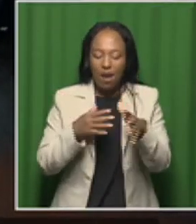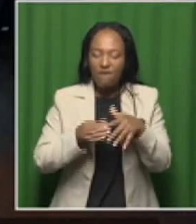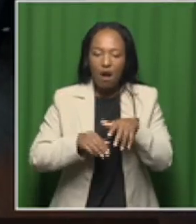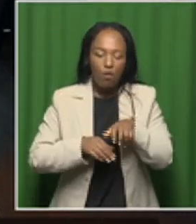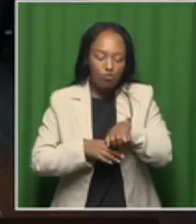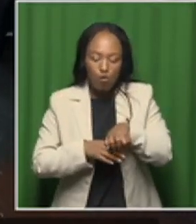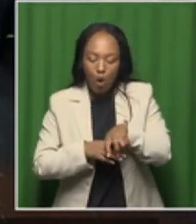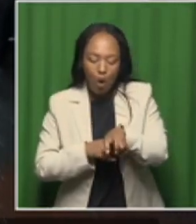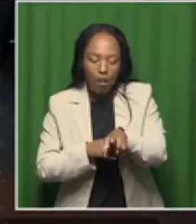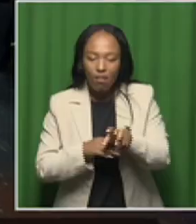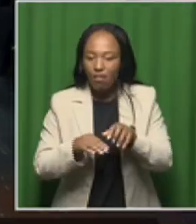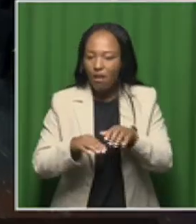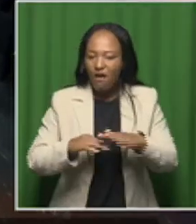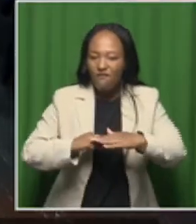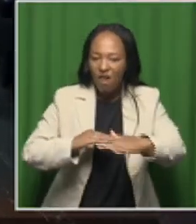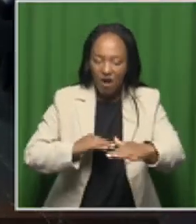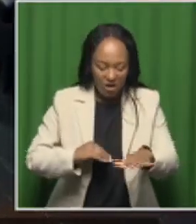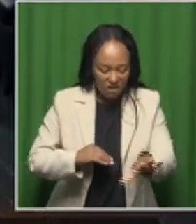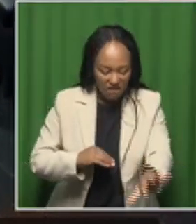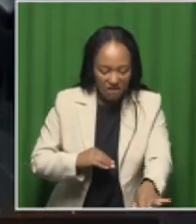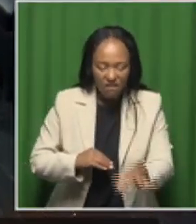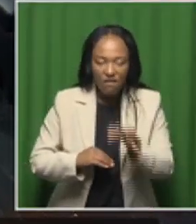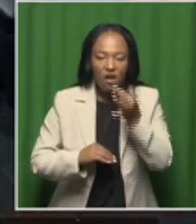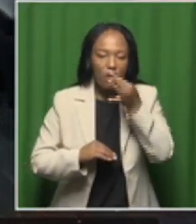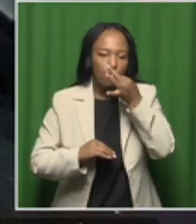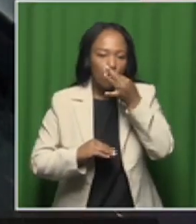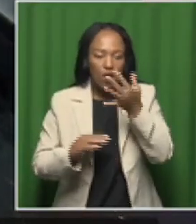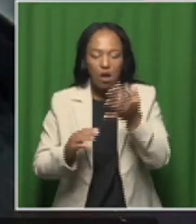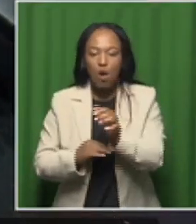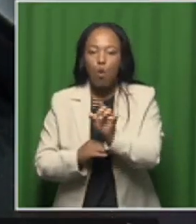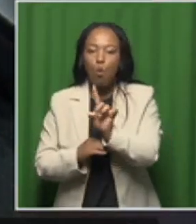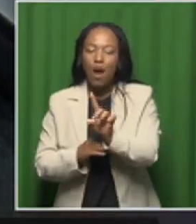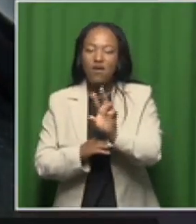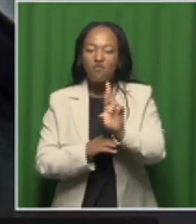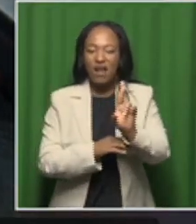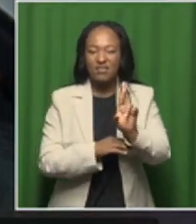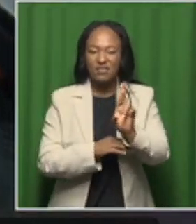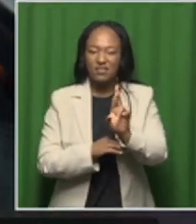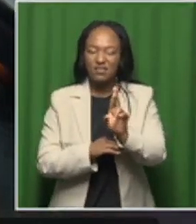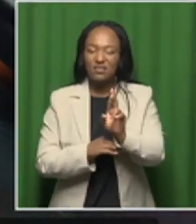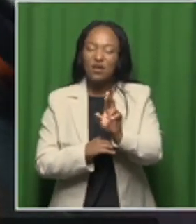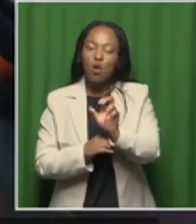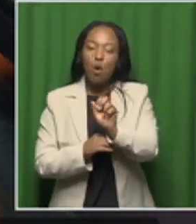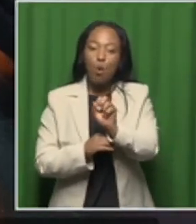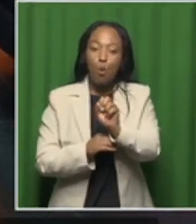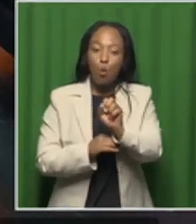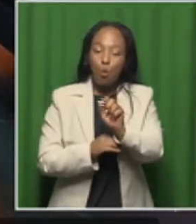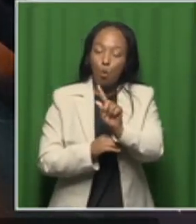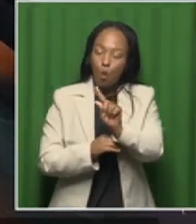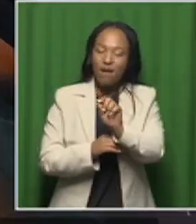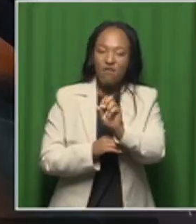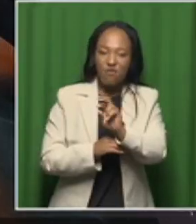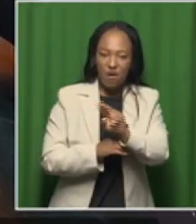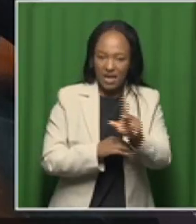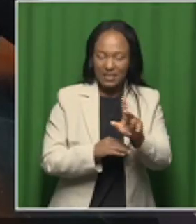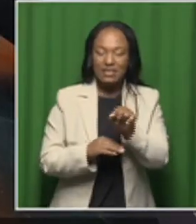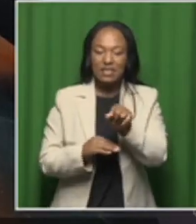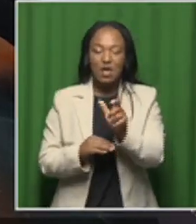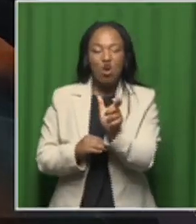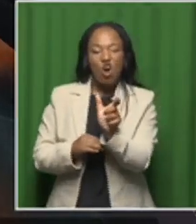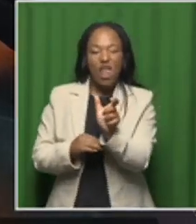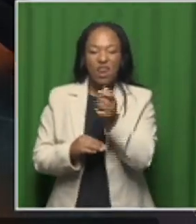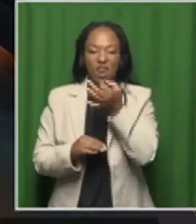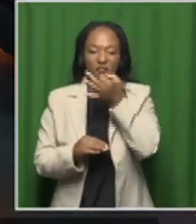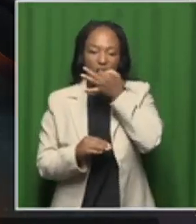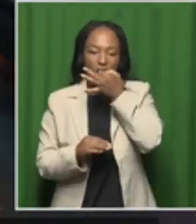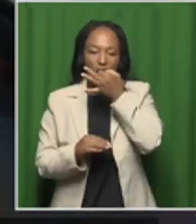see on the floor goes into their mouth. Yeah. It can be a one-rand coin or whatever thing that they can have it into their mouth. You there, I will